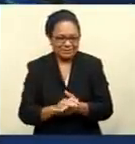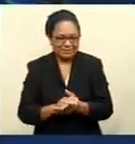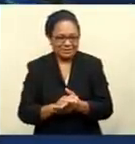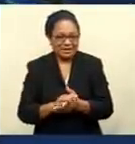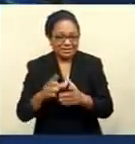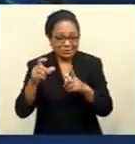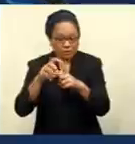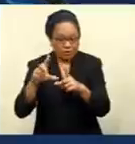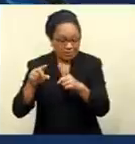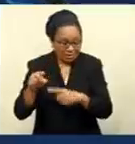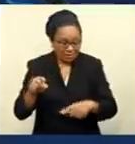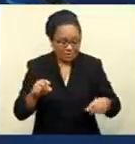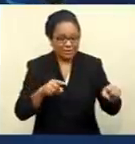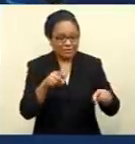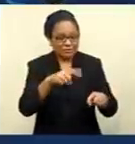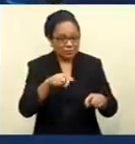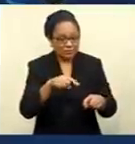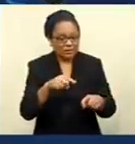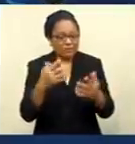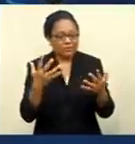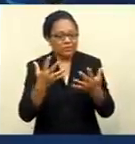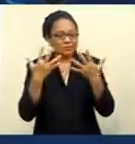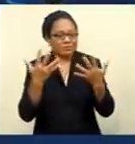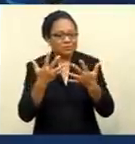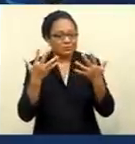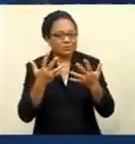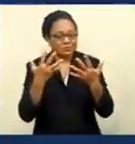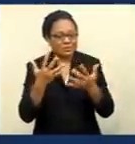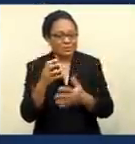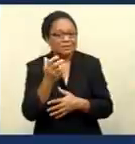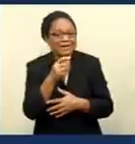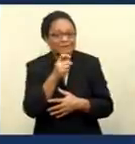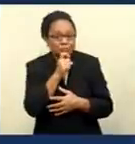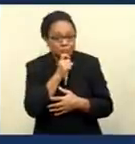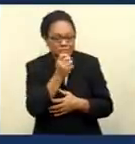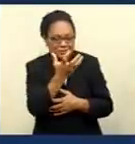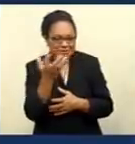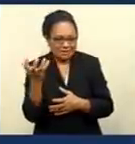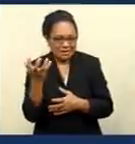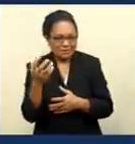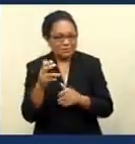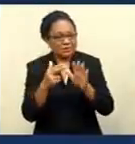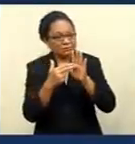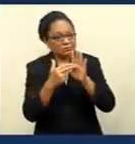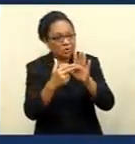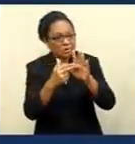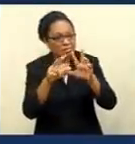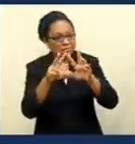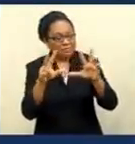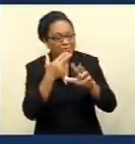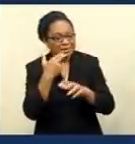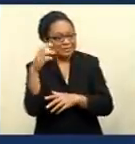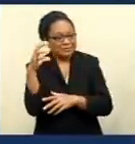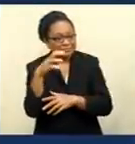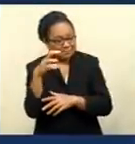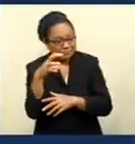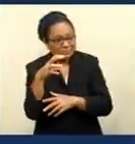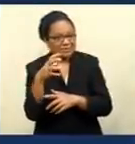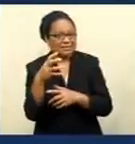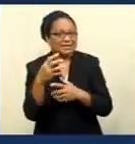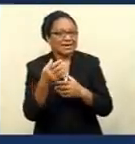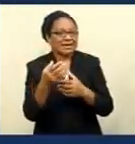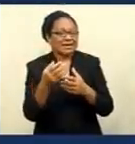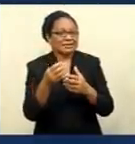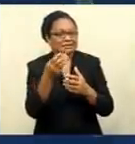from Pacific Harbour to Suva, breezy this morning with cloudy afternoon. Up north, nice with sun and areas of